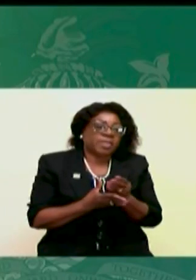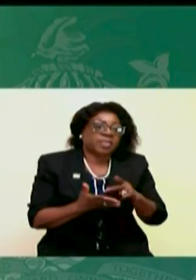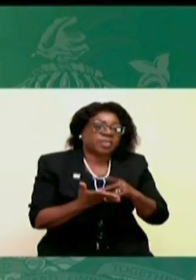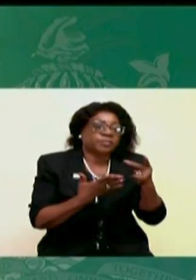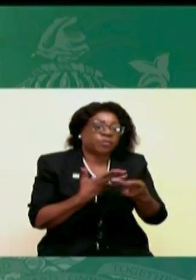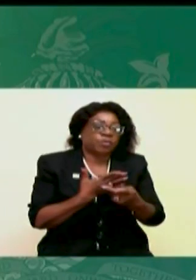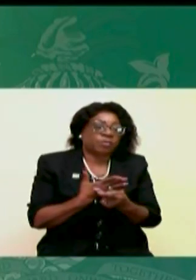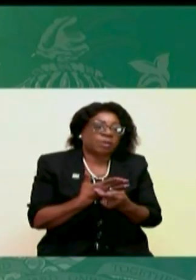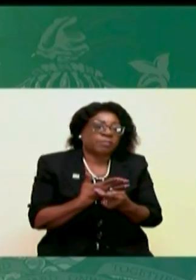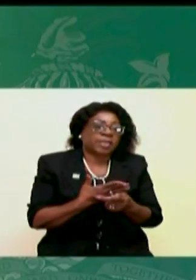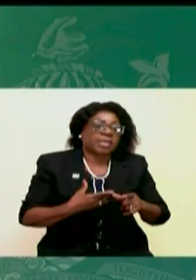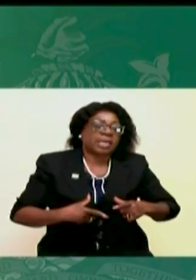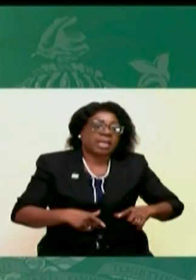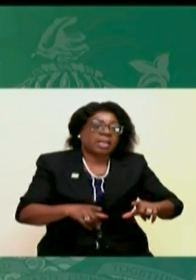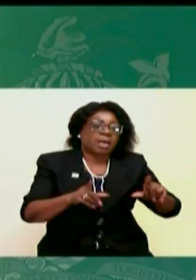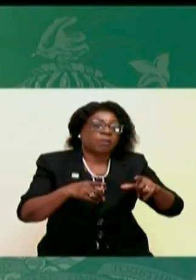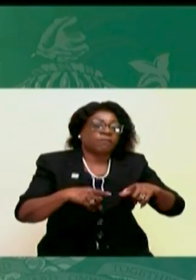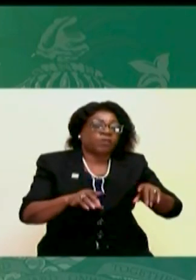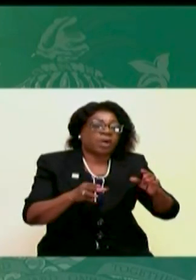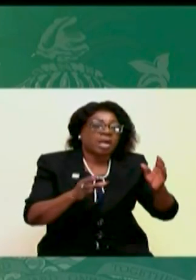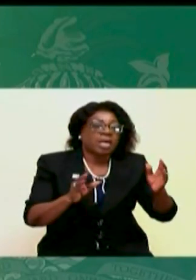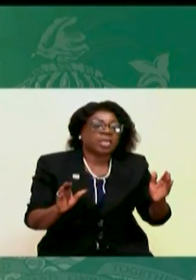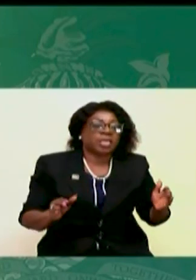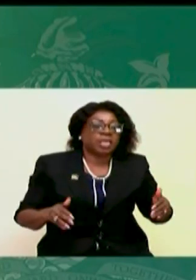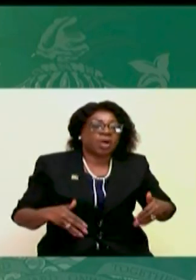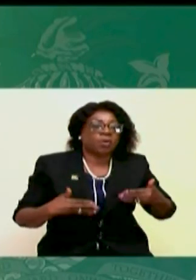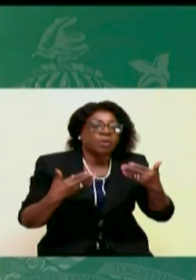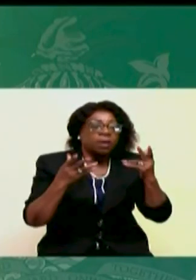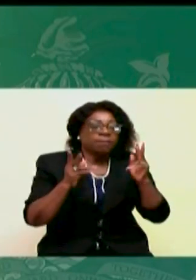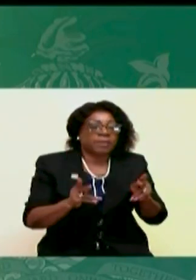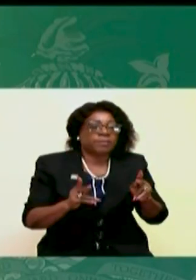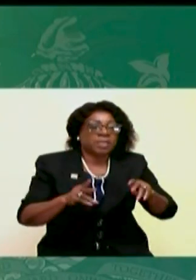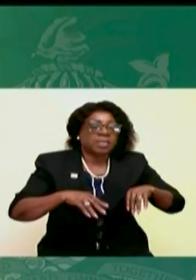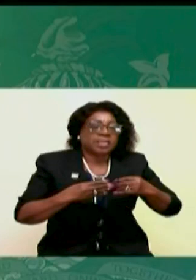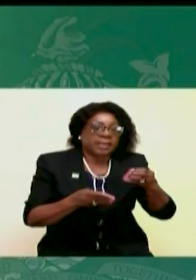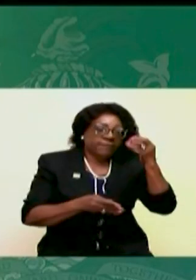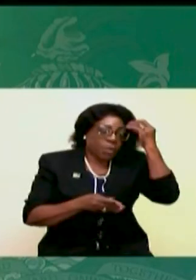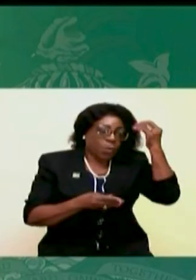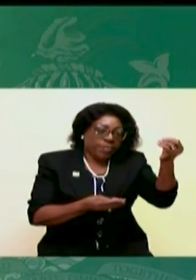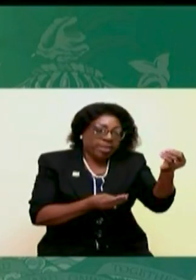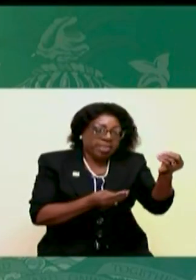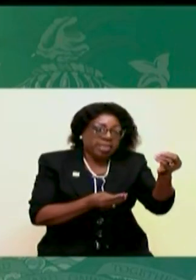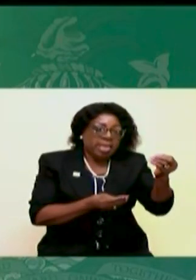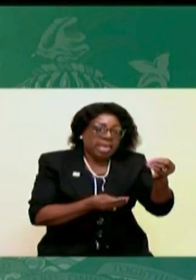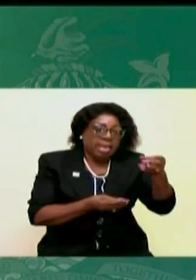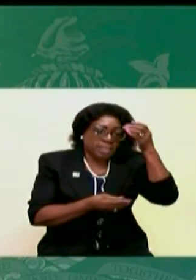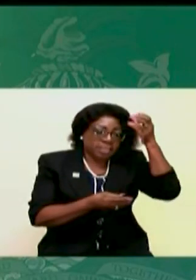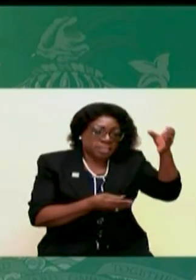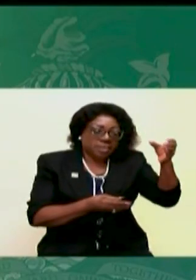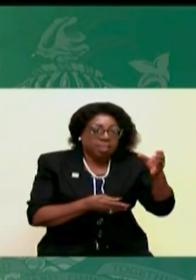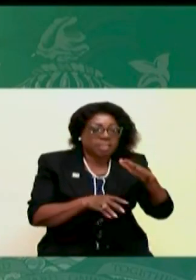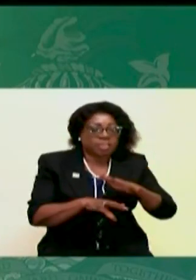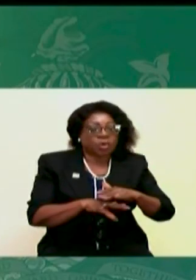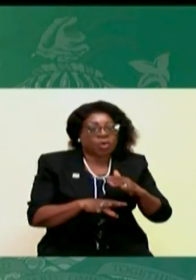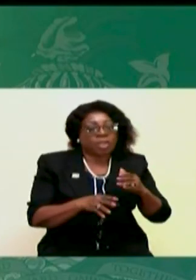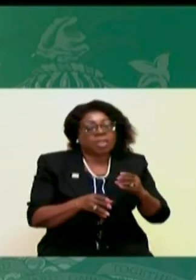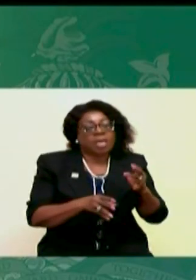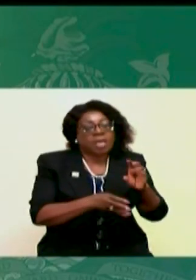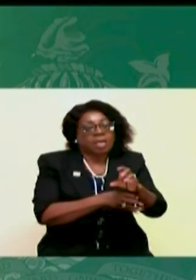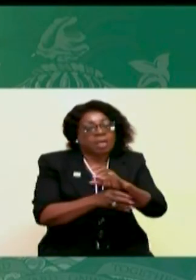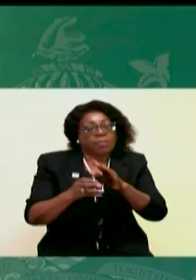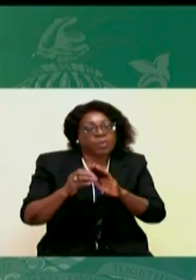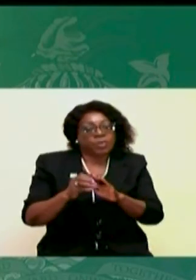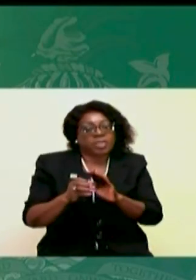program can allow for our young people to give their opinions and concerns on various community matters, and